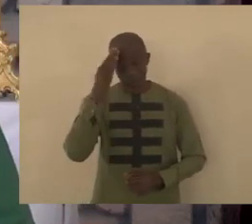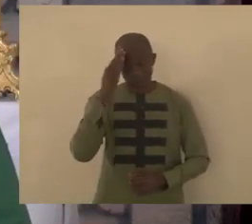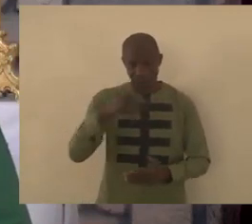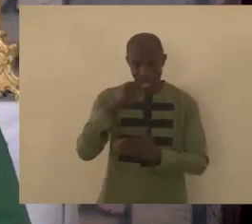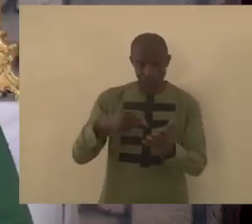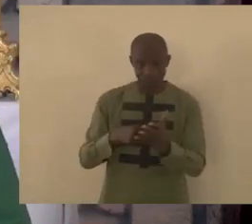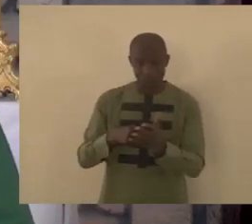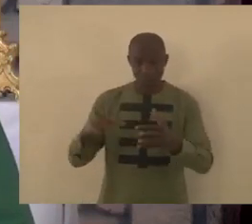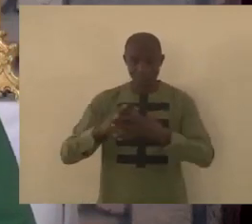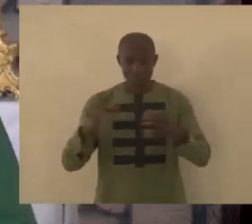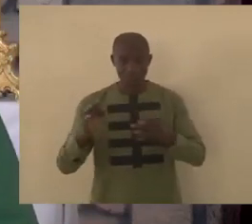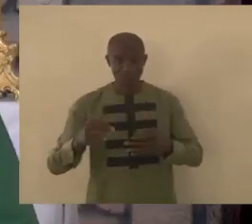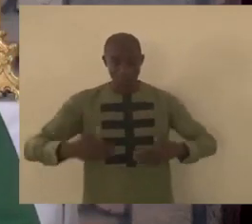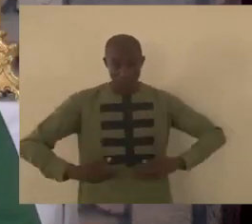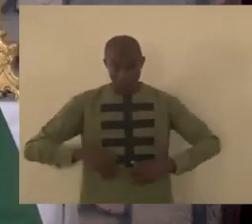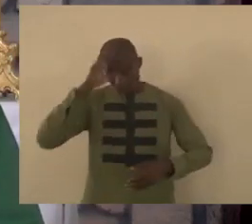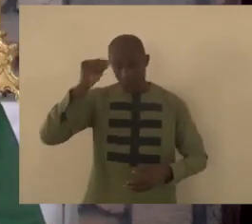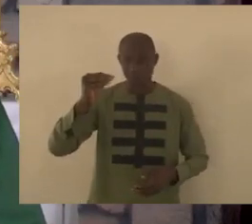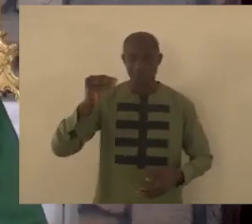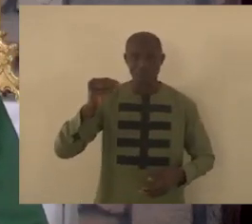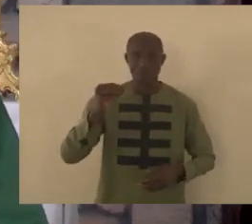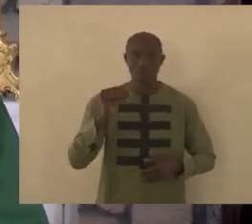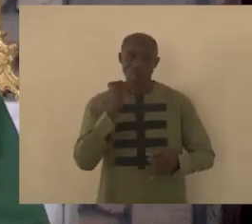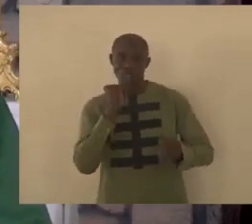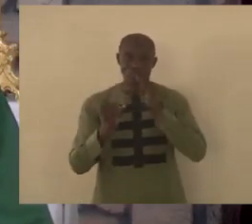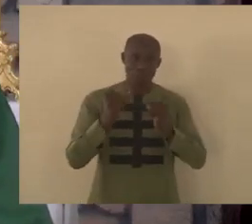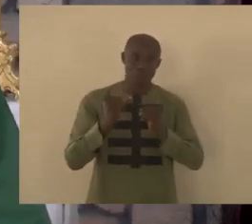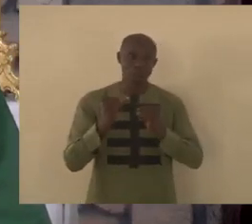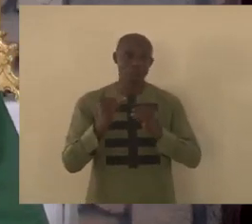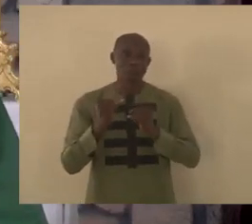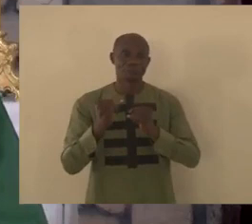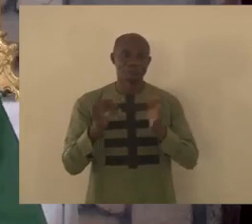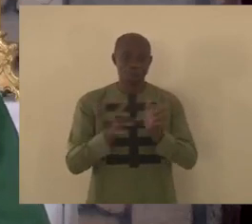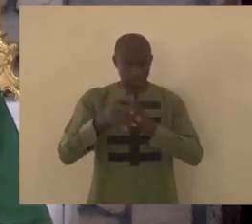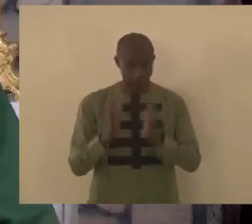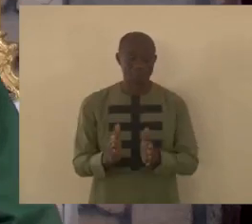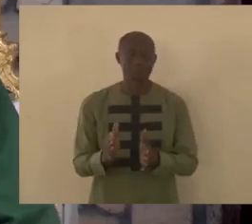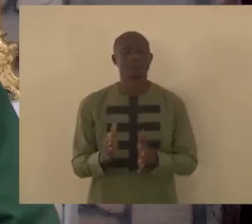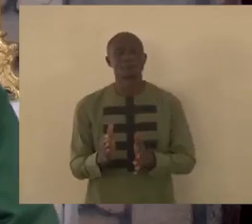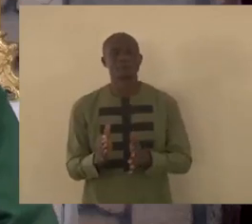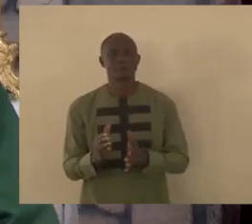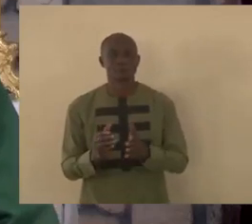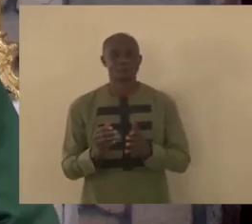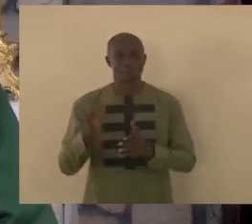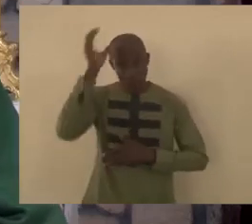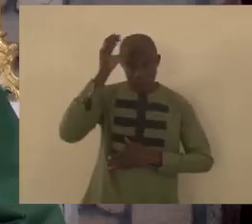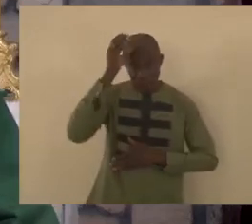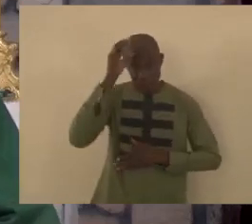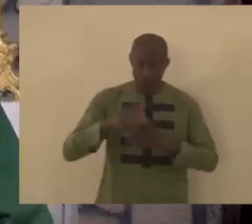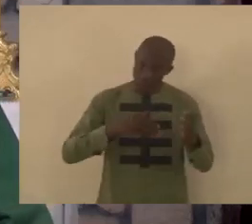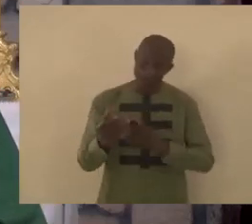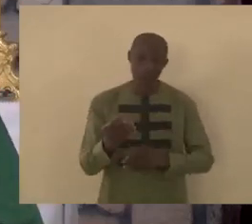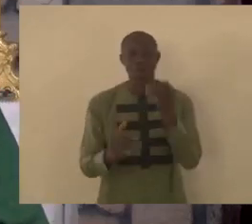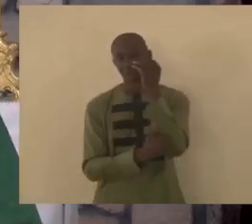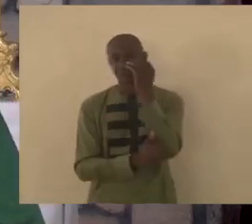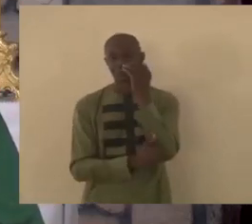You know, there's this story of this young man who was interviewed by a journalist, a Christian, concerning the